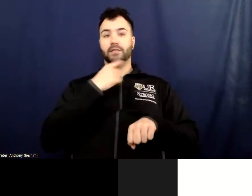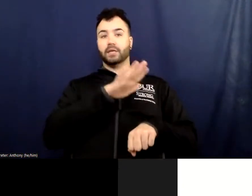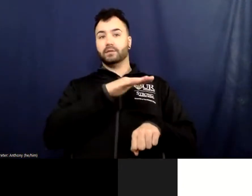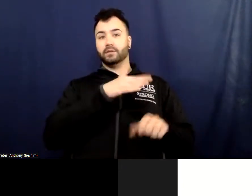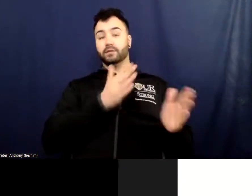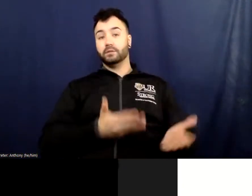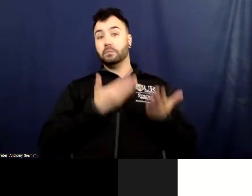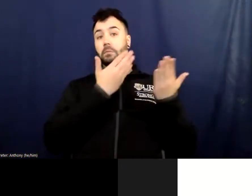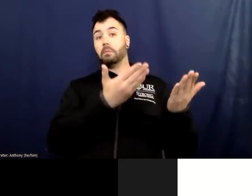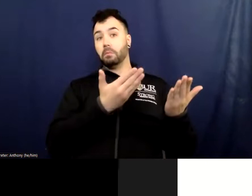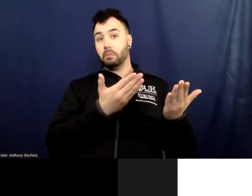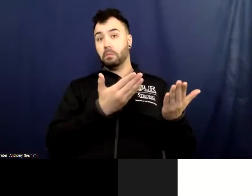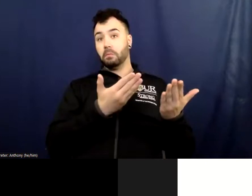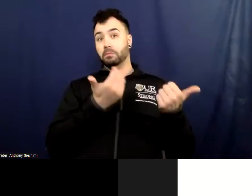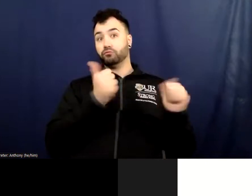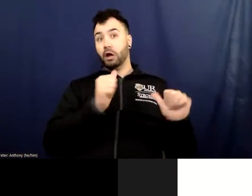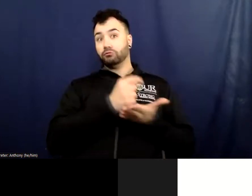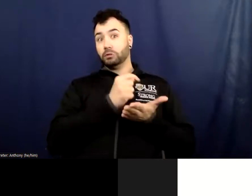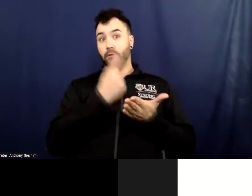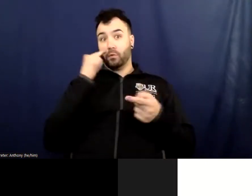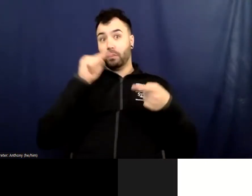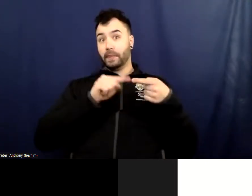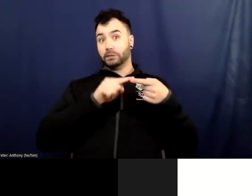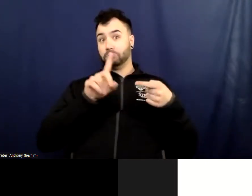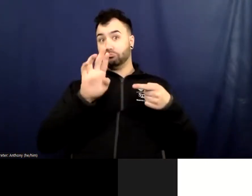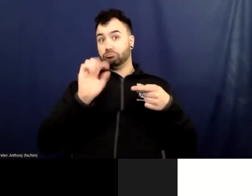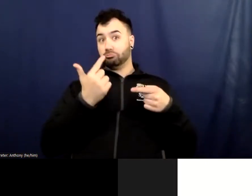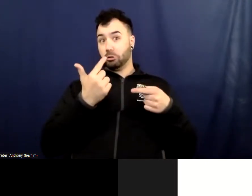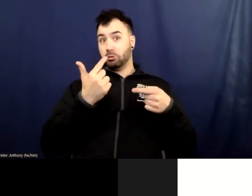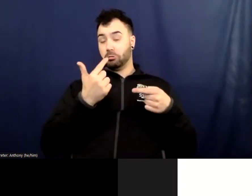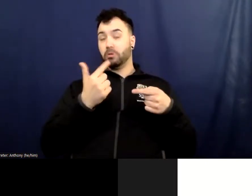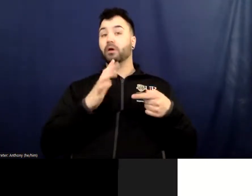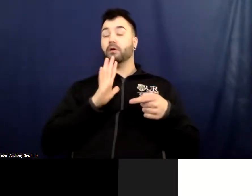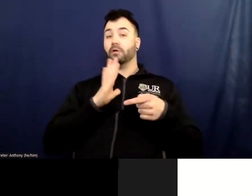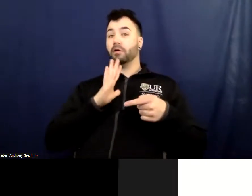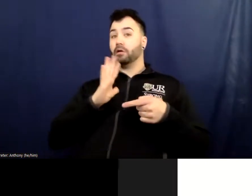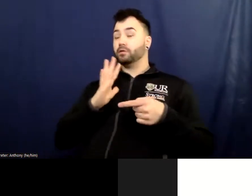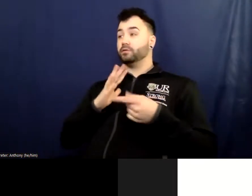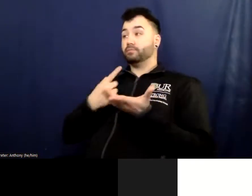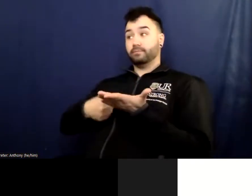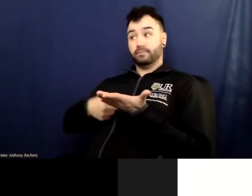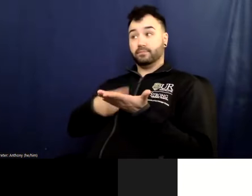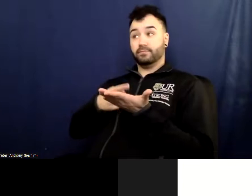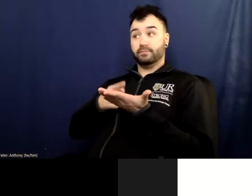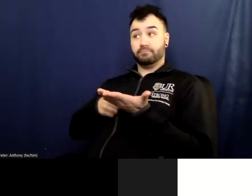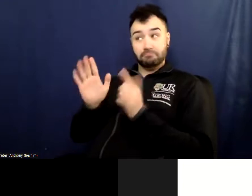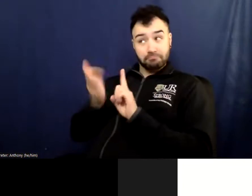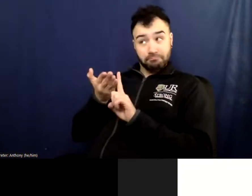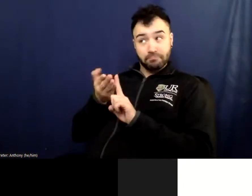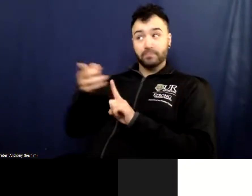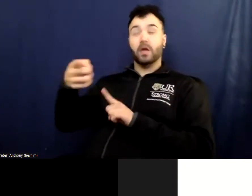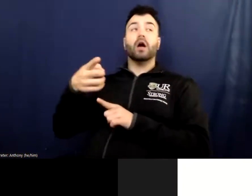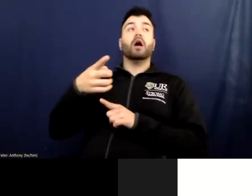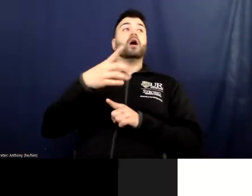choice to provide some treatment. So it might very well be the doctor or anyone that they really might trust who's in the medical care